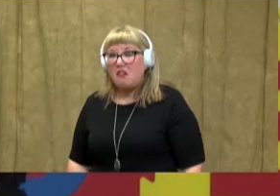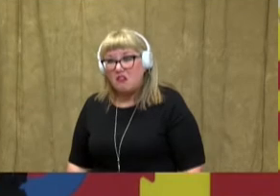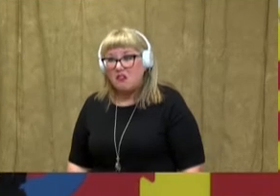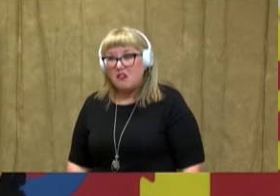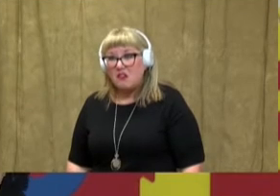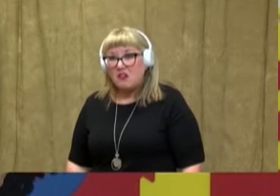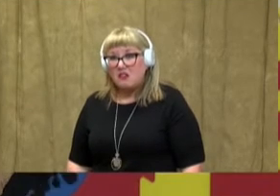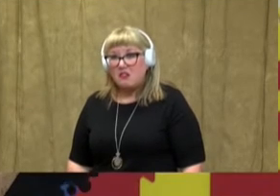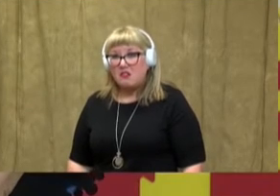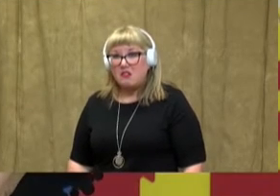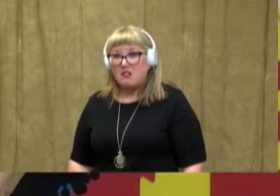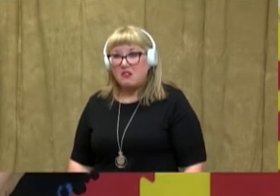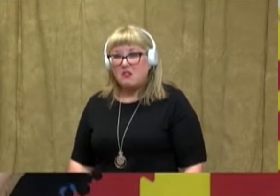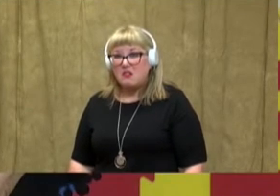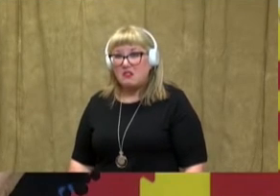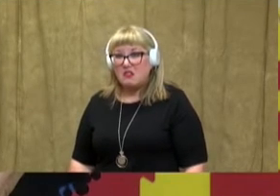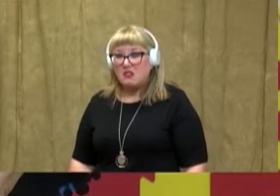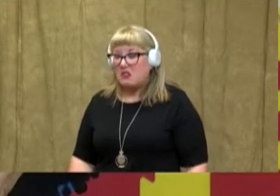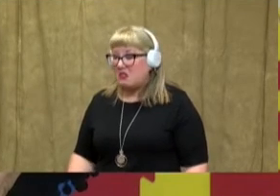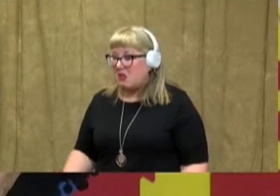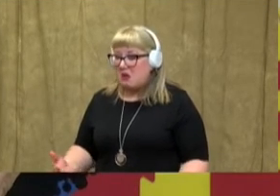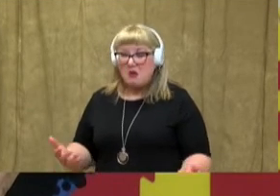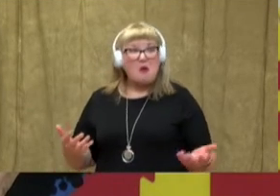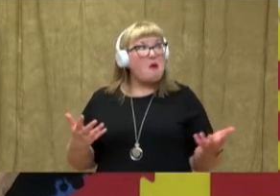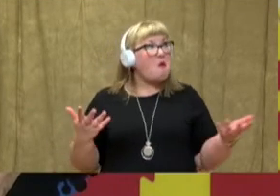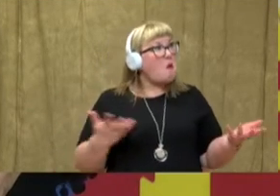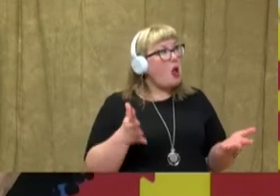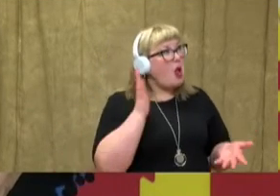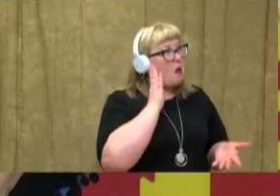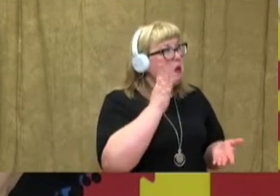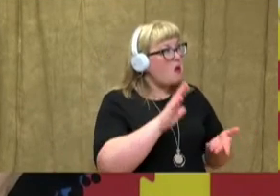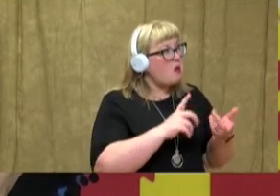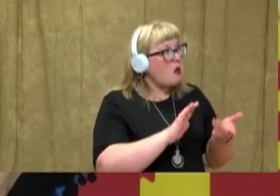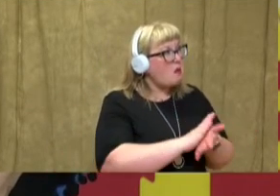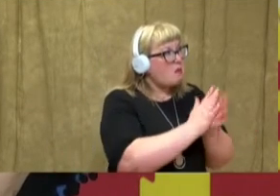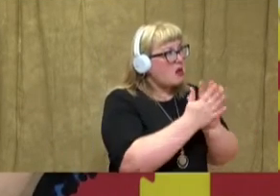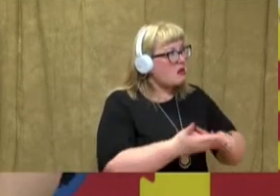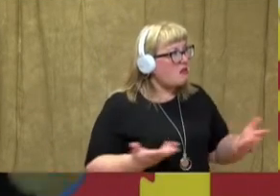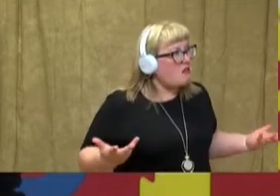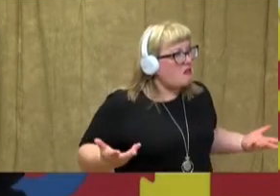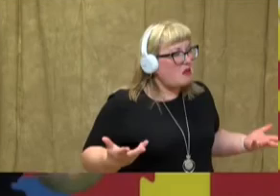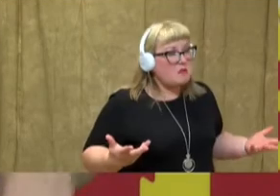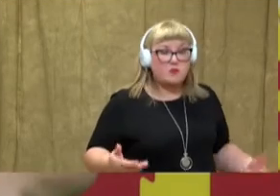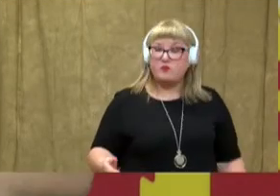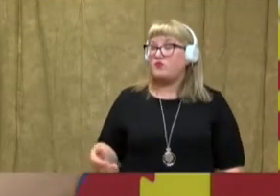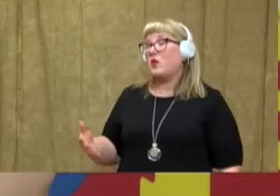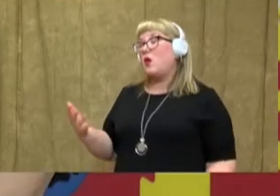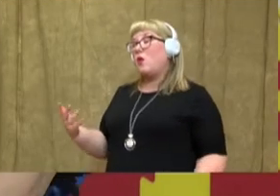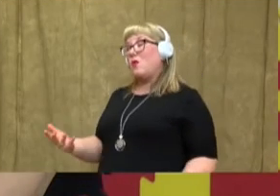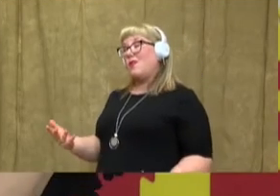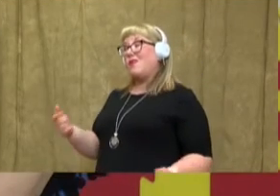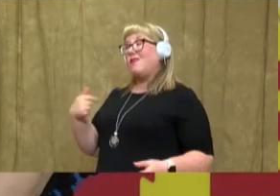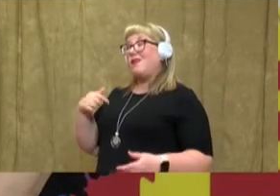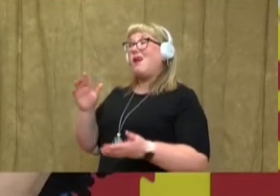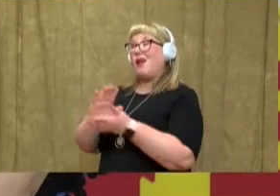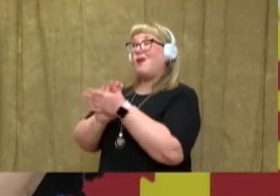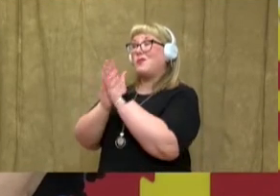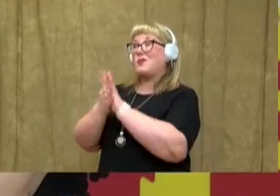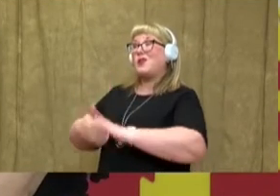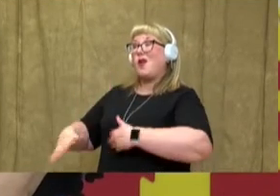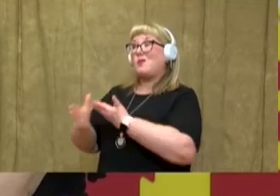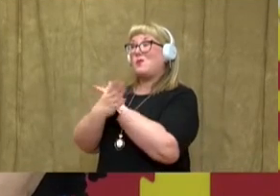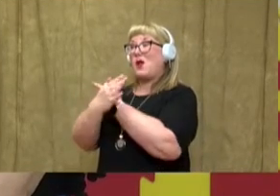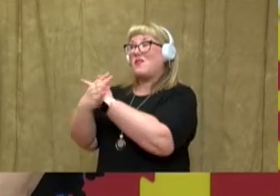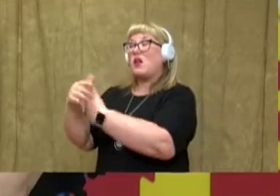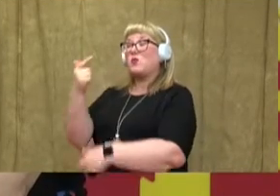sadly. What are we going to turn into, the pollywog asked. Well, I'm going to turn into a butterfly, said